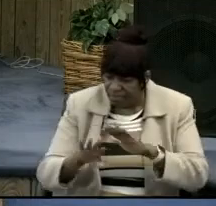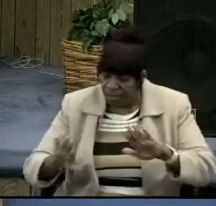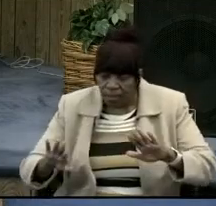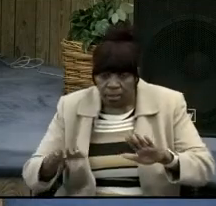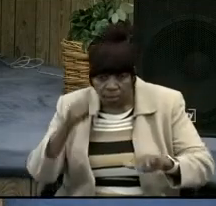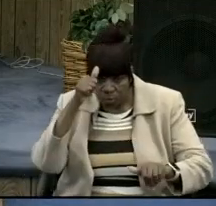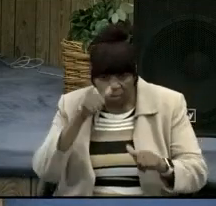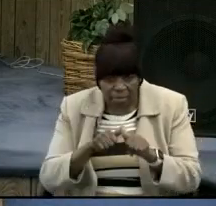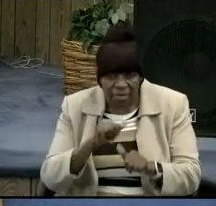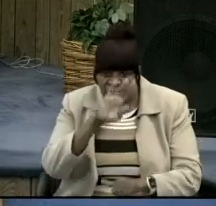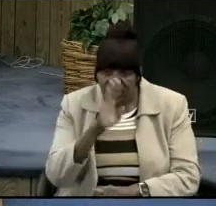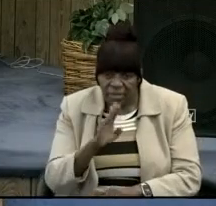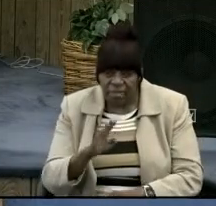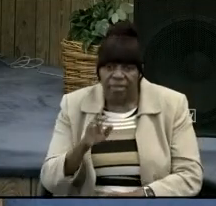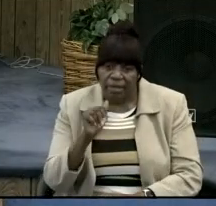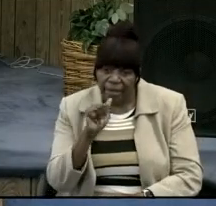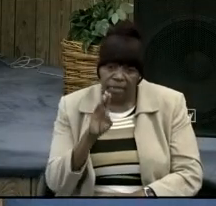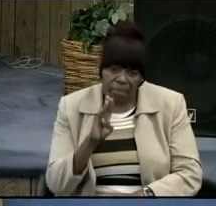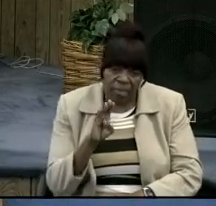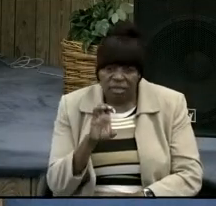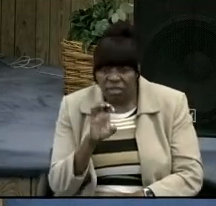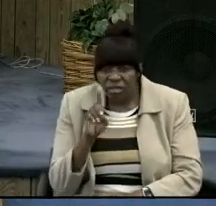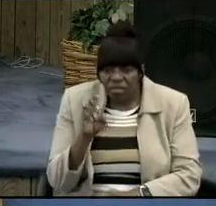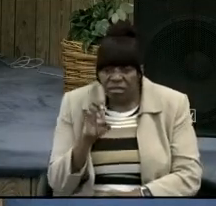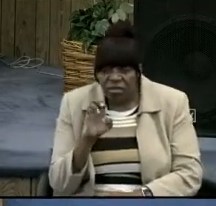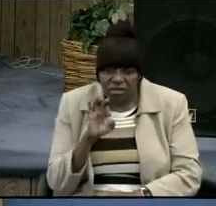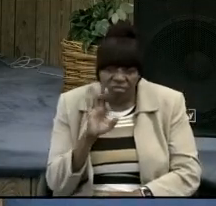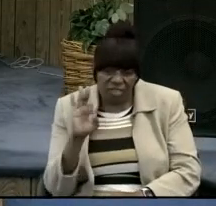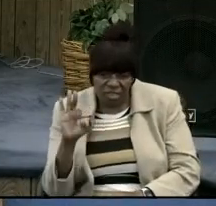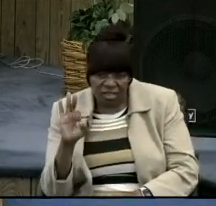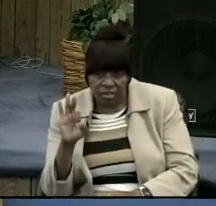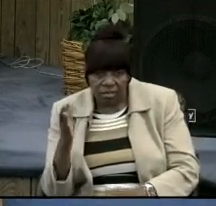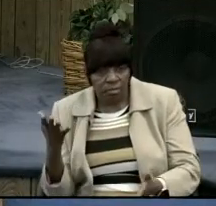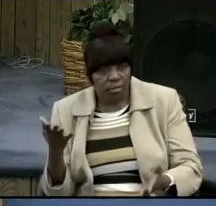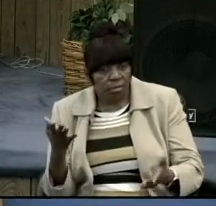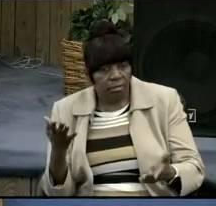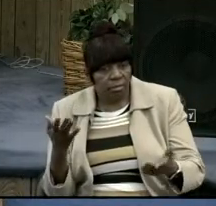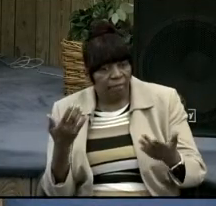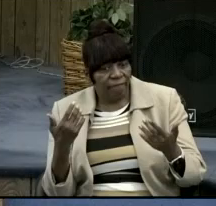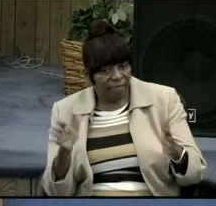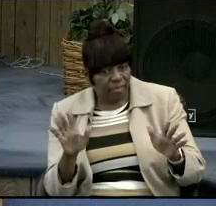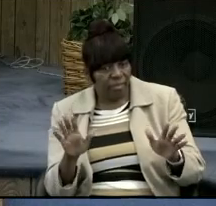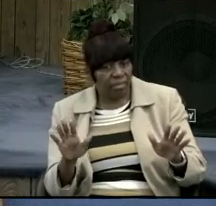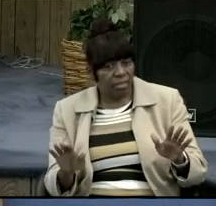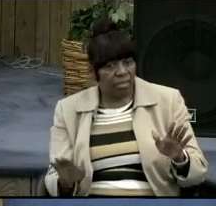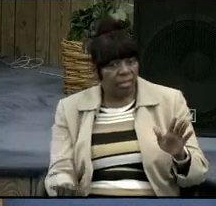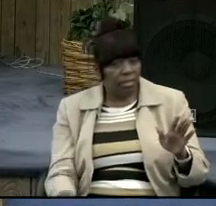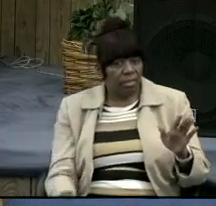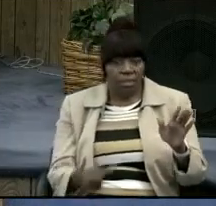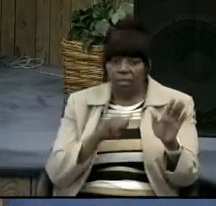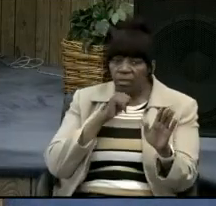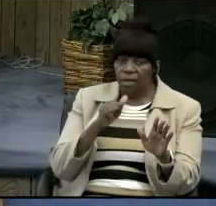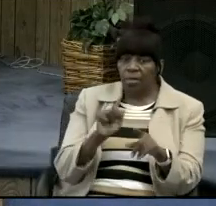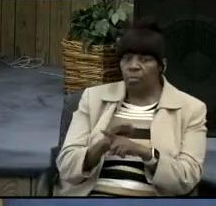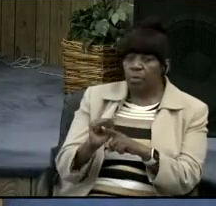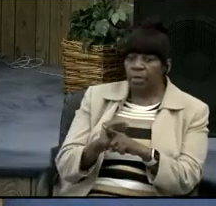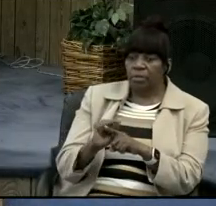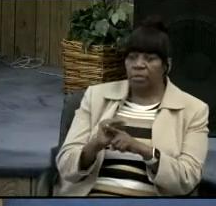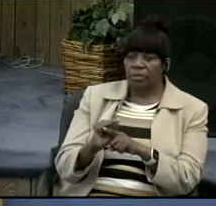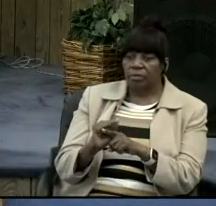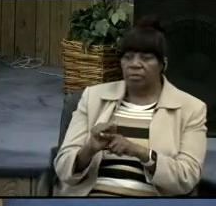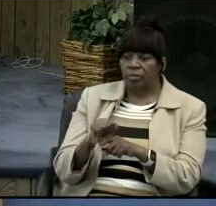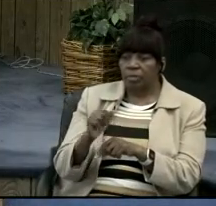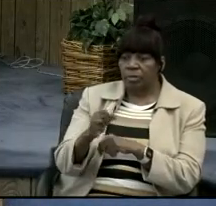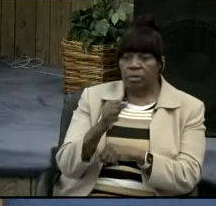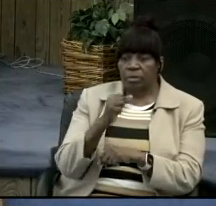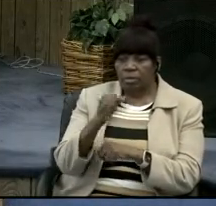you'll remember it. A, B, C, D, E, F, G. You'll finish it right now. And you haven't practiced it in